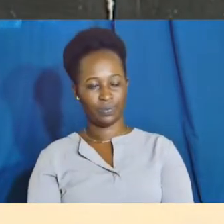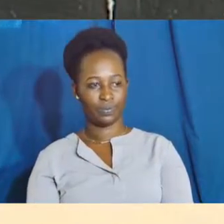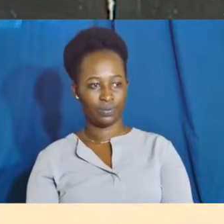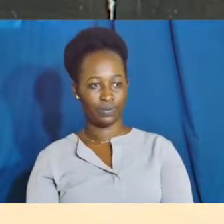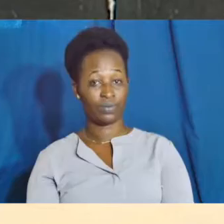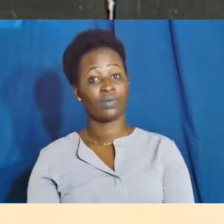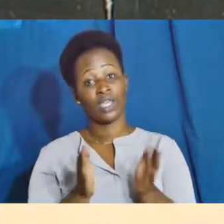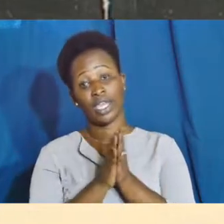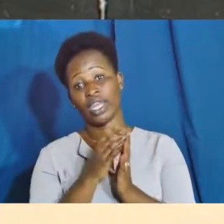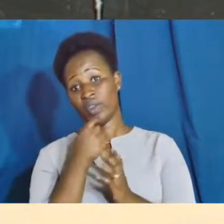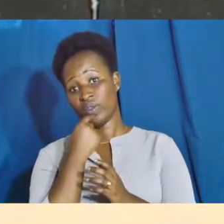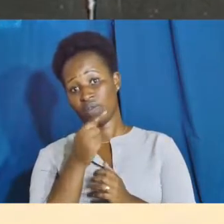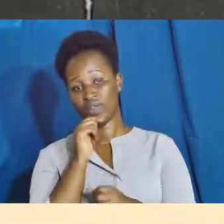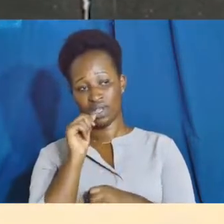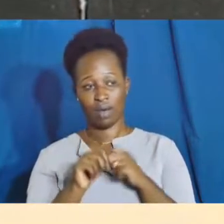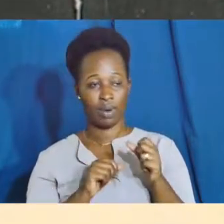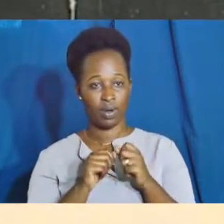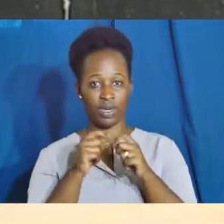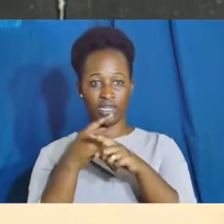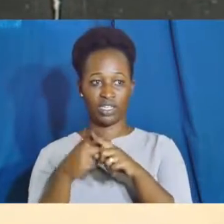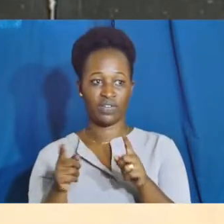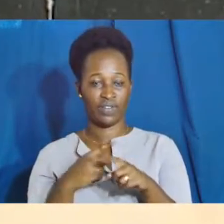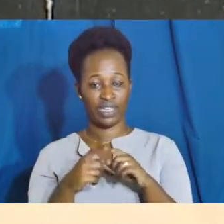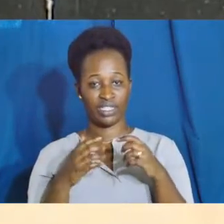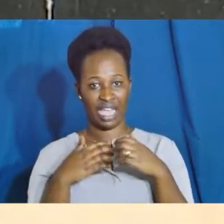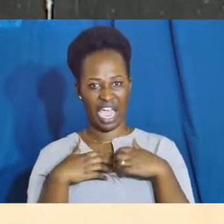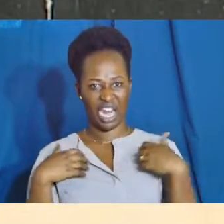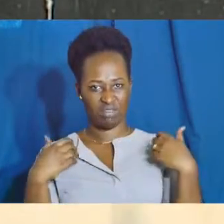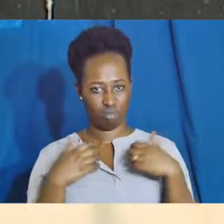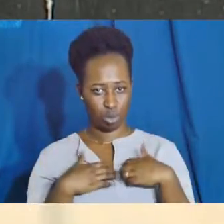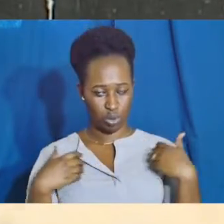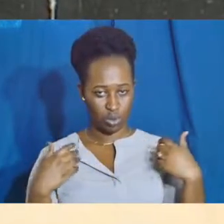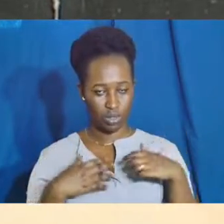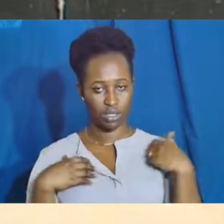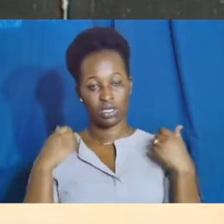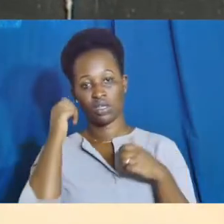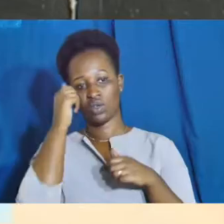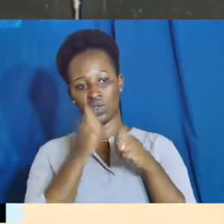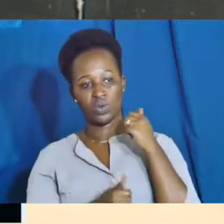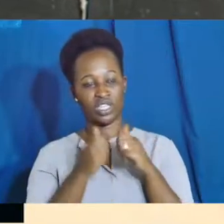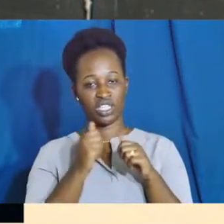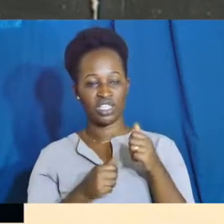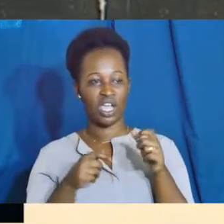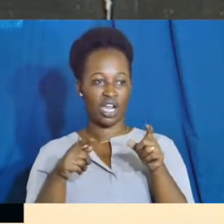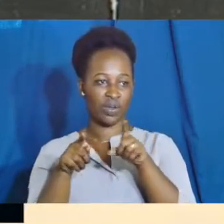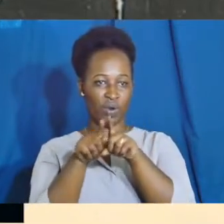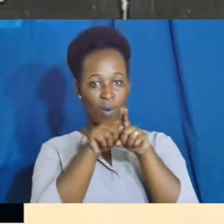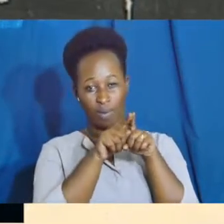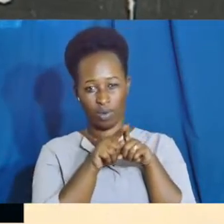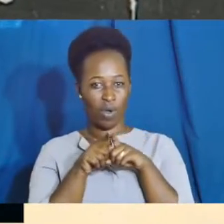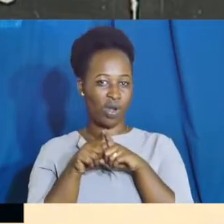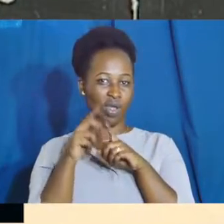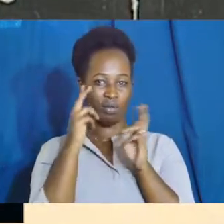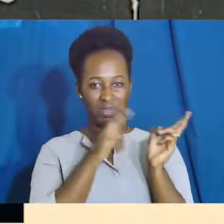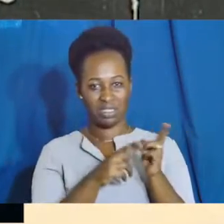He talked about different animals which are common in his